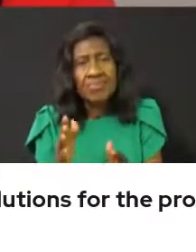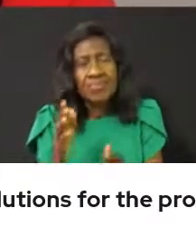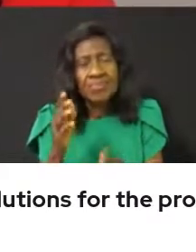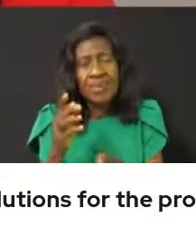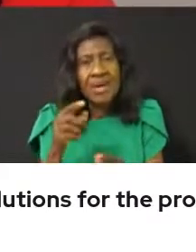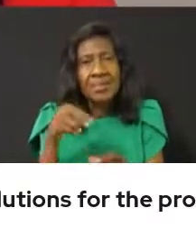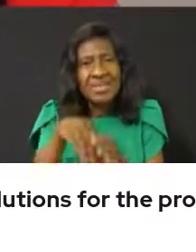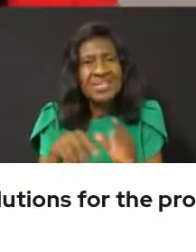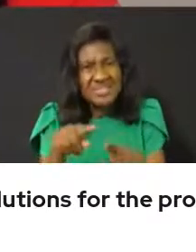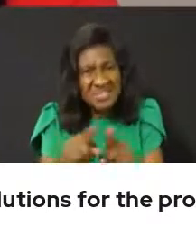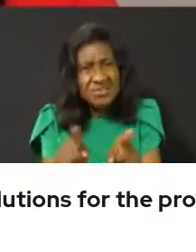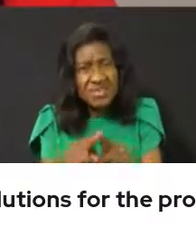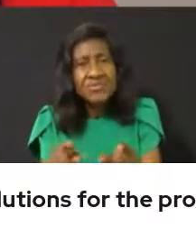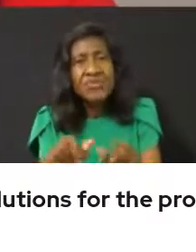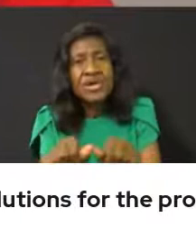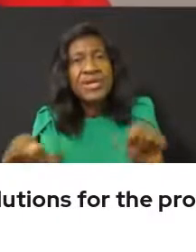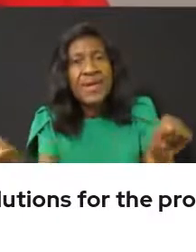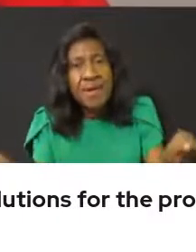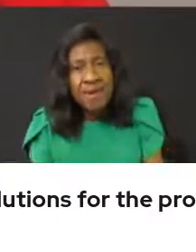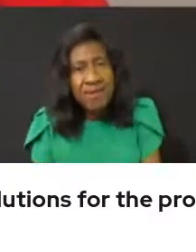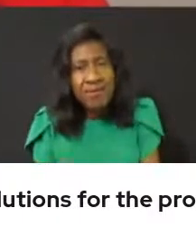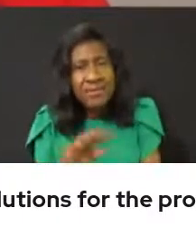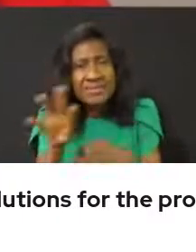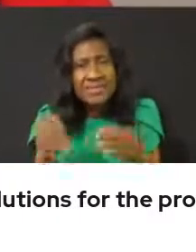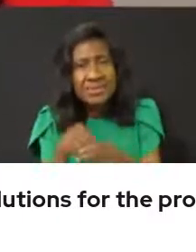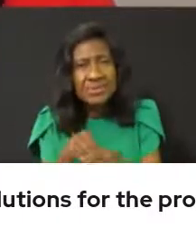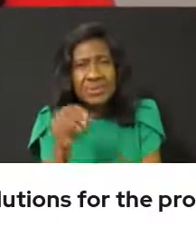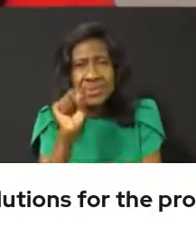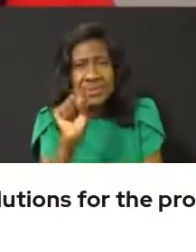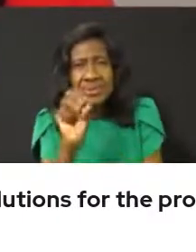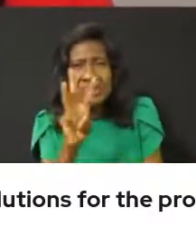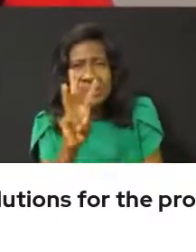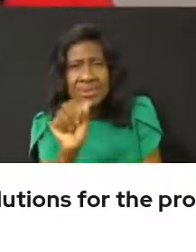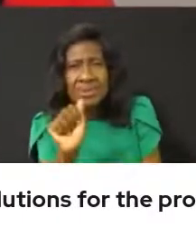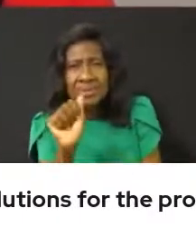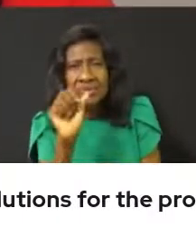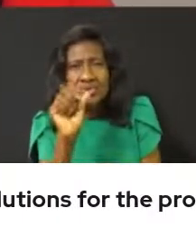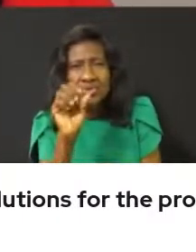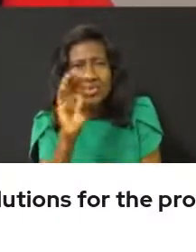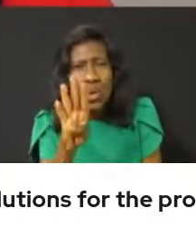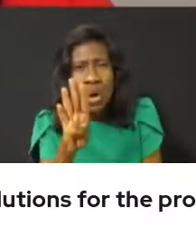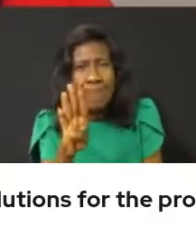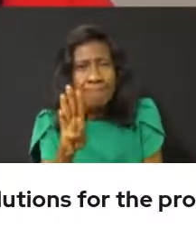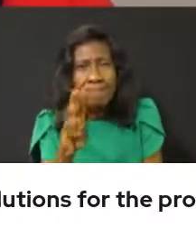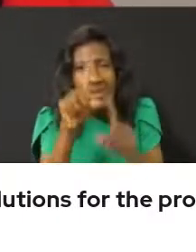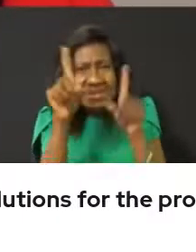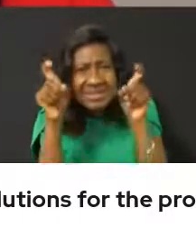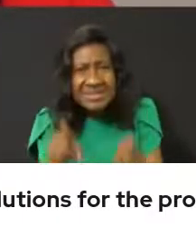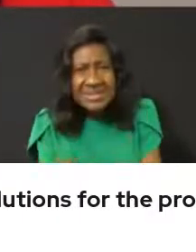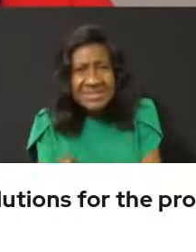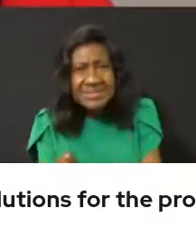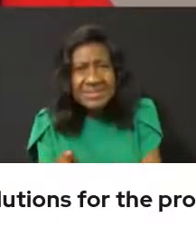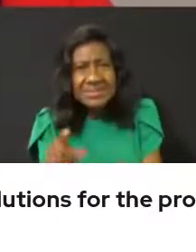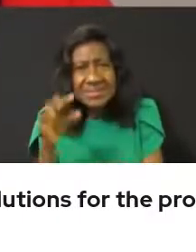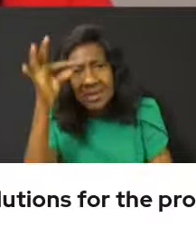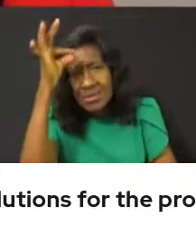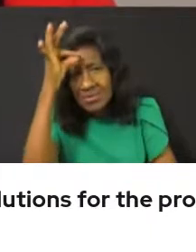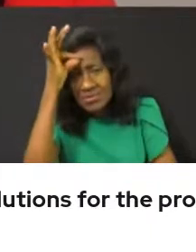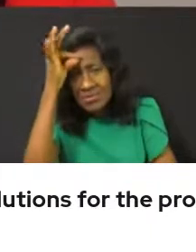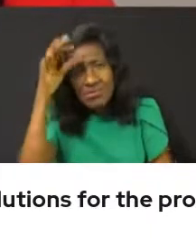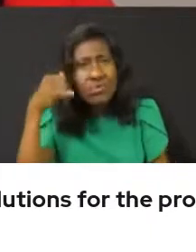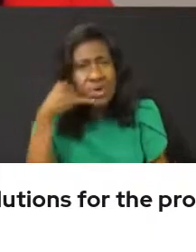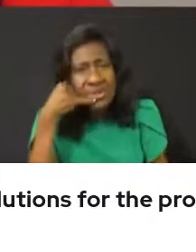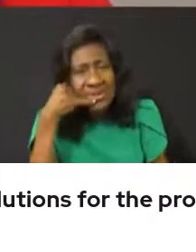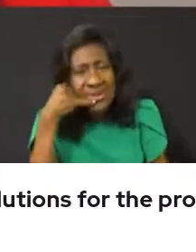different areas. And this includes the swabbing, testing, manning up the flu hotline,